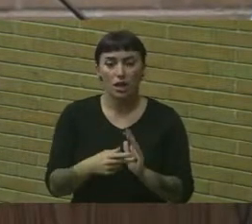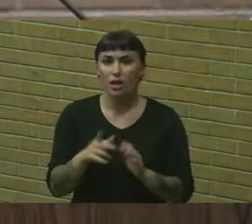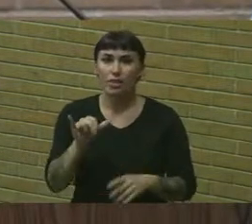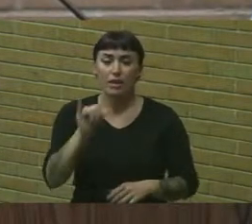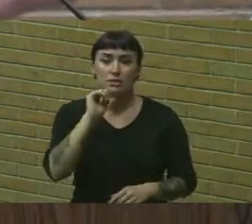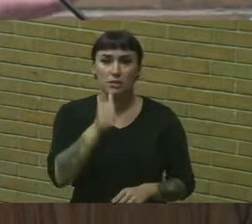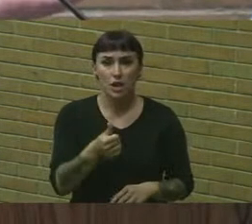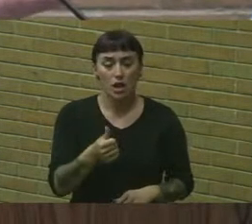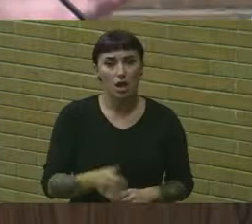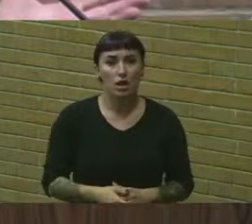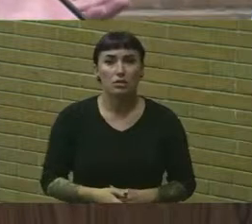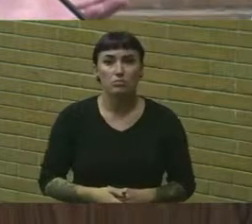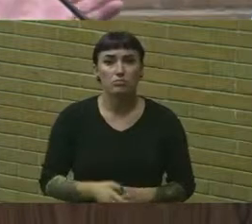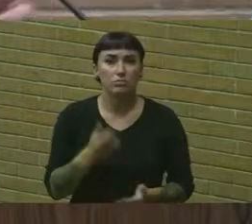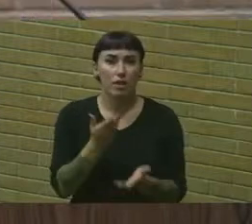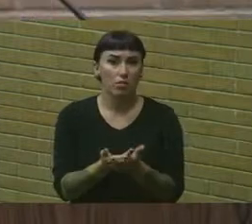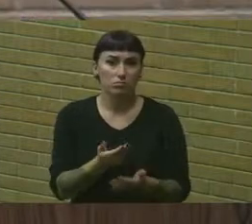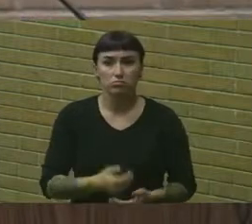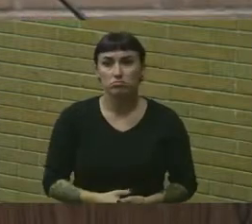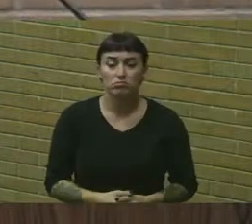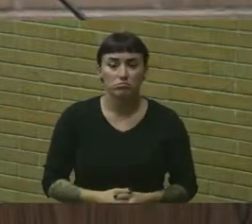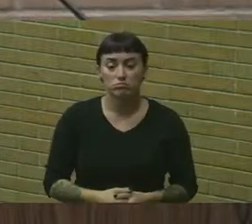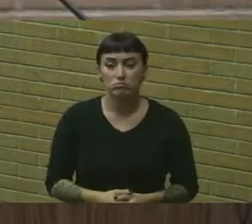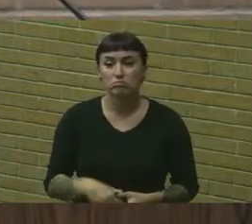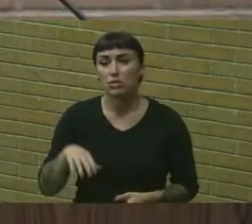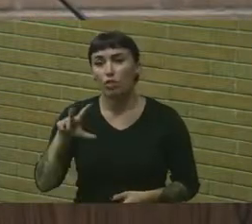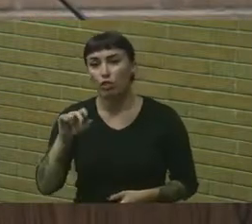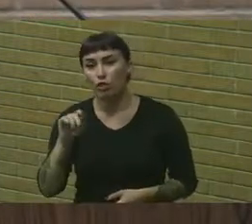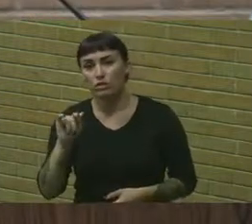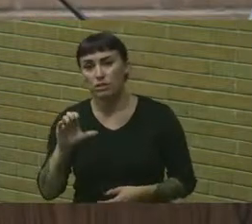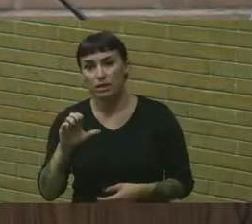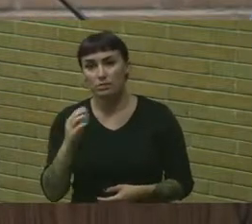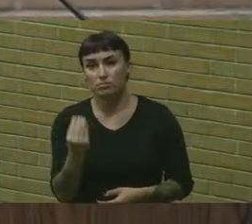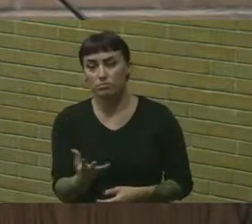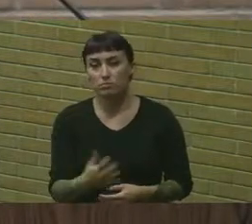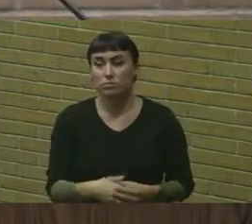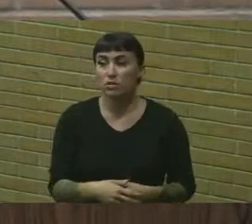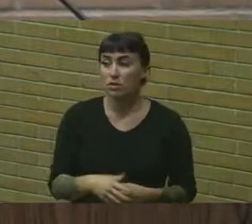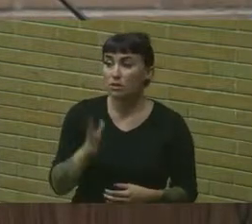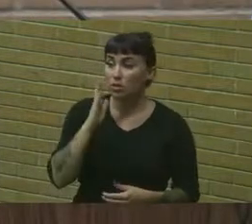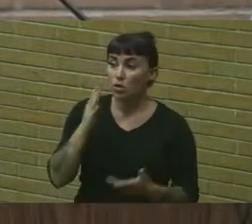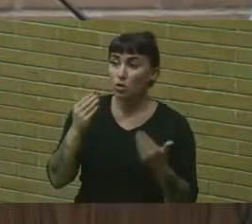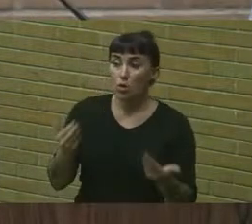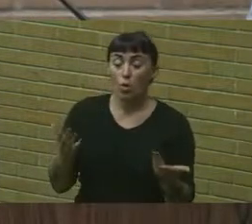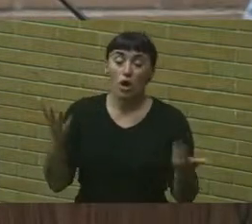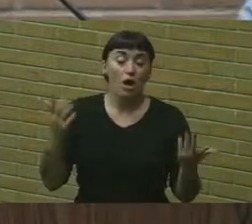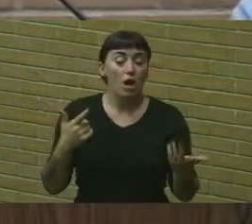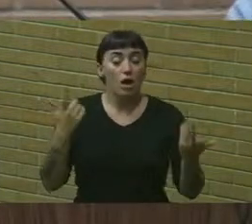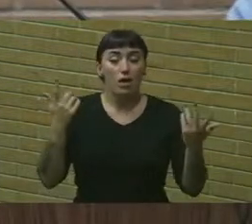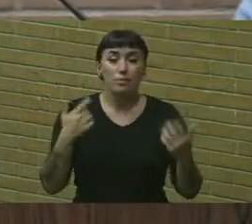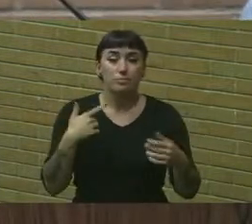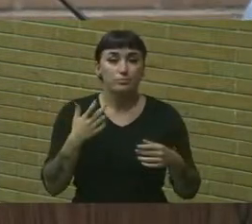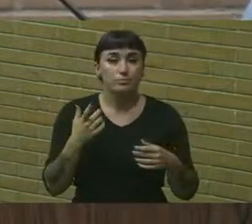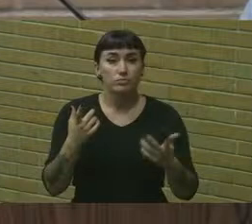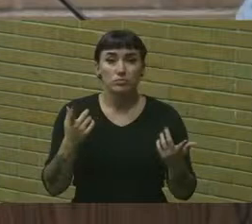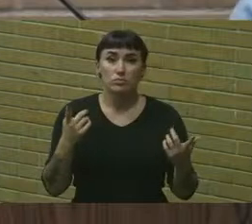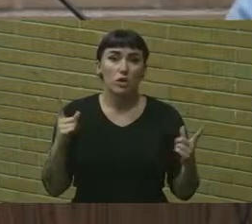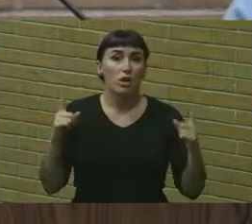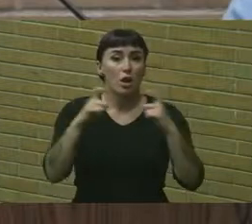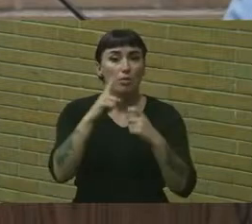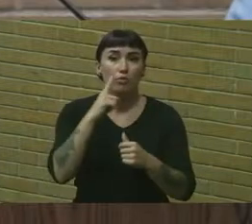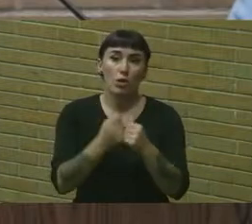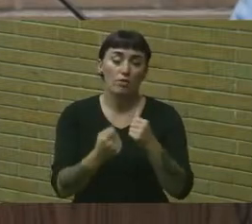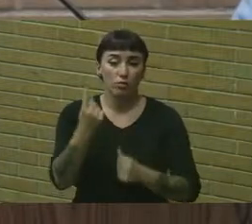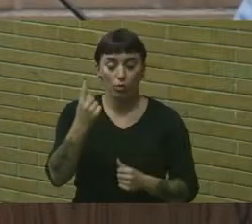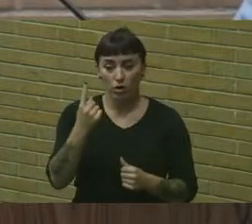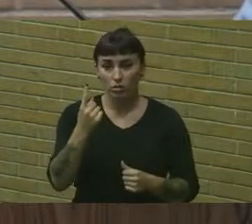not valid. 30 seconds. And go ahead, and I'm just making this complicated for